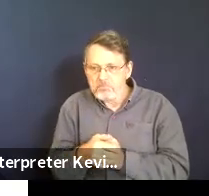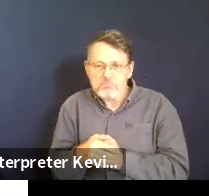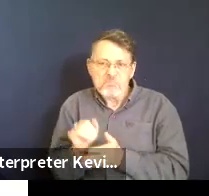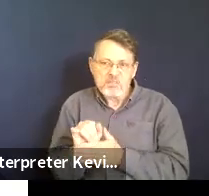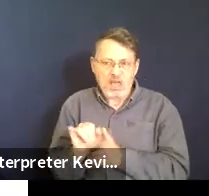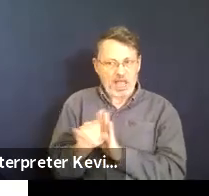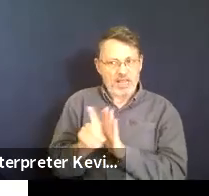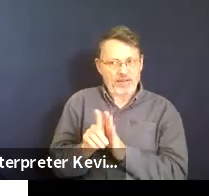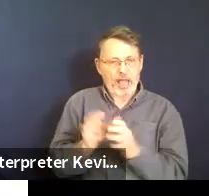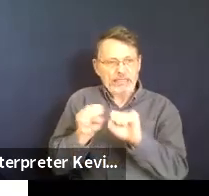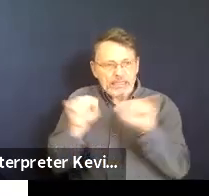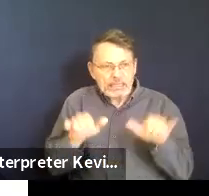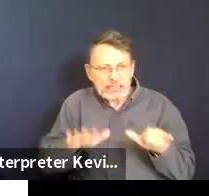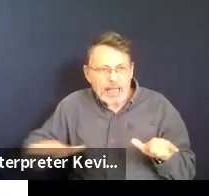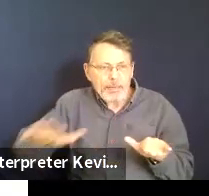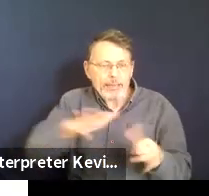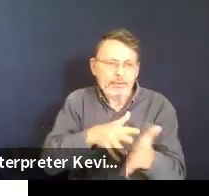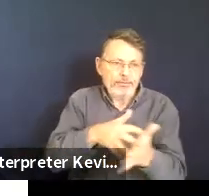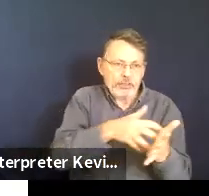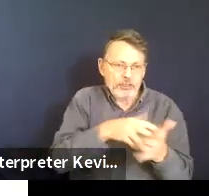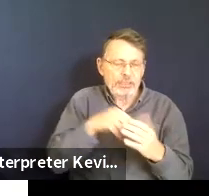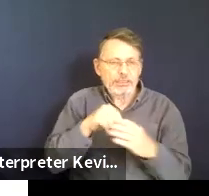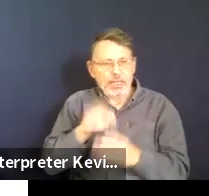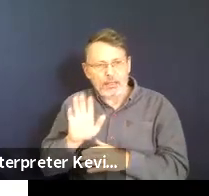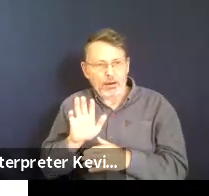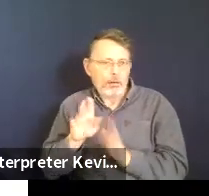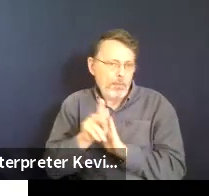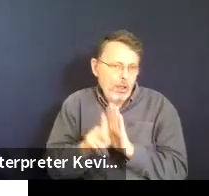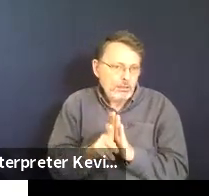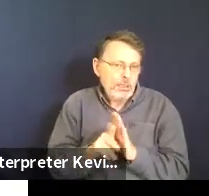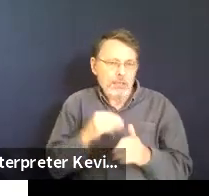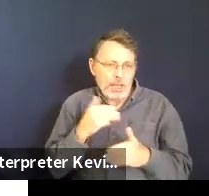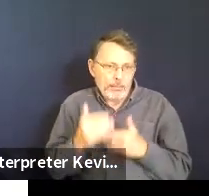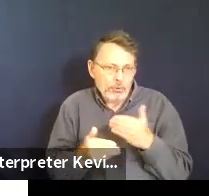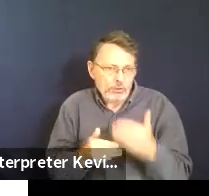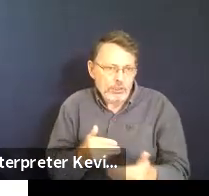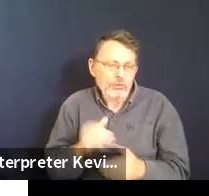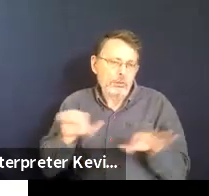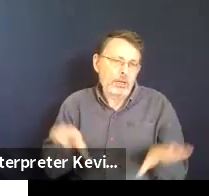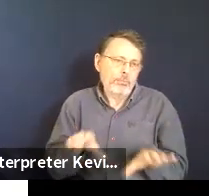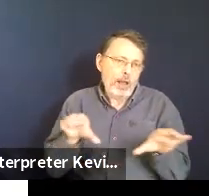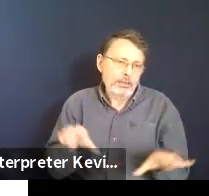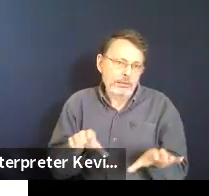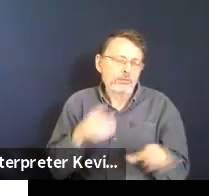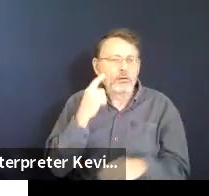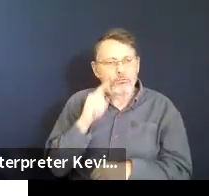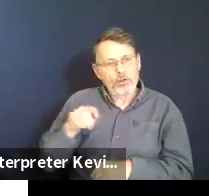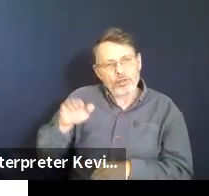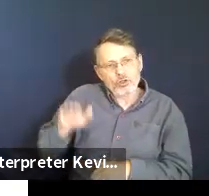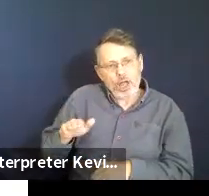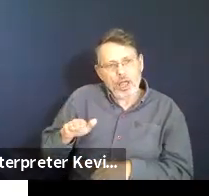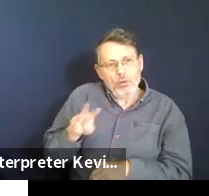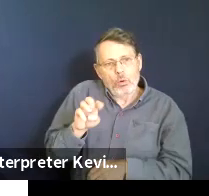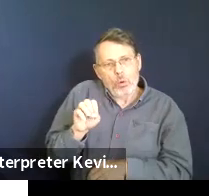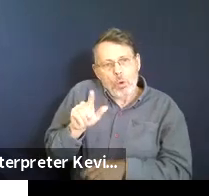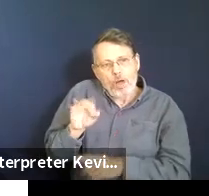systemic deficiencies in their policies, procedures, and practices in their child welfare system,